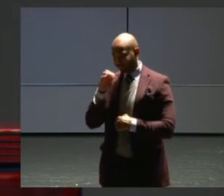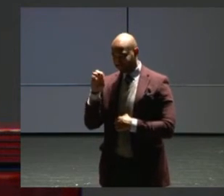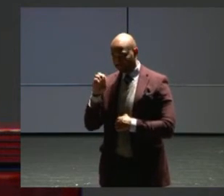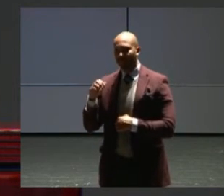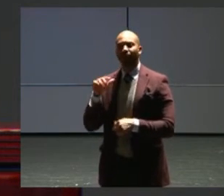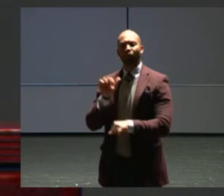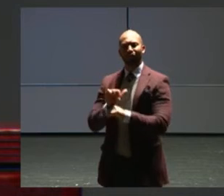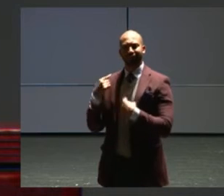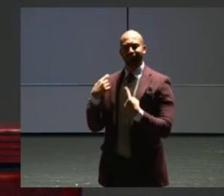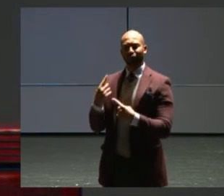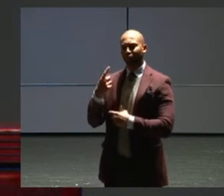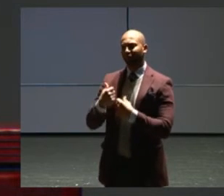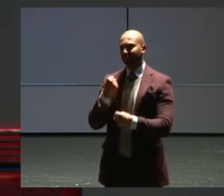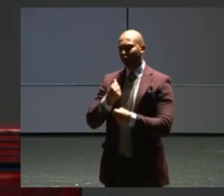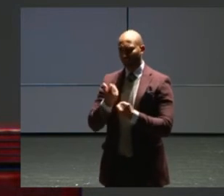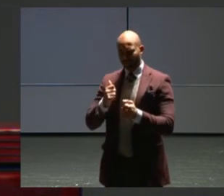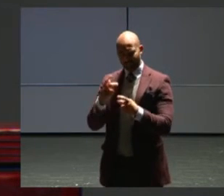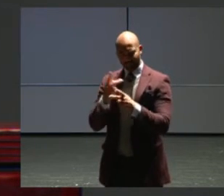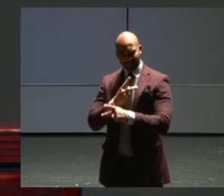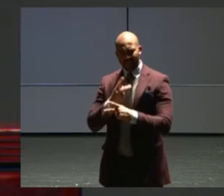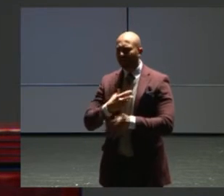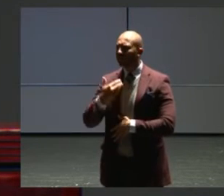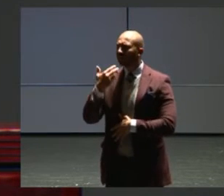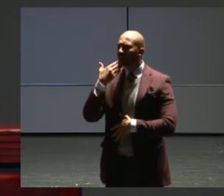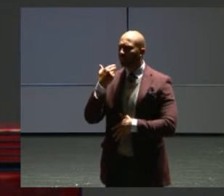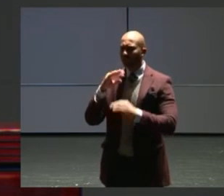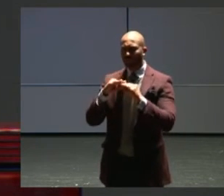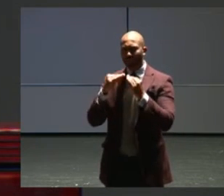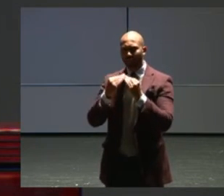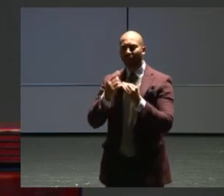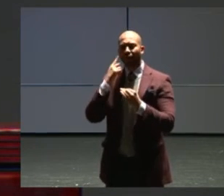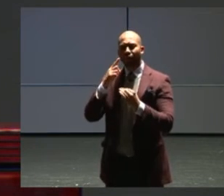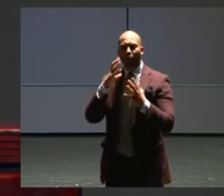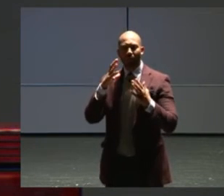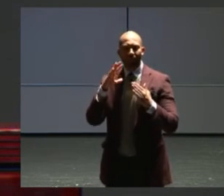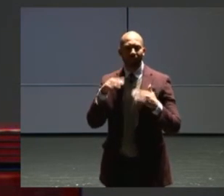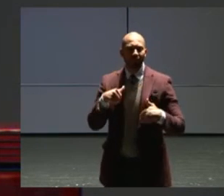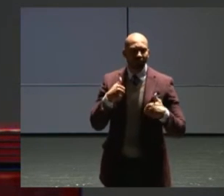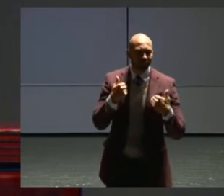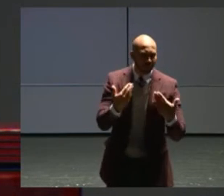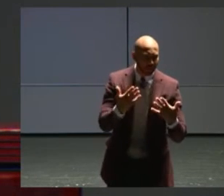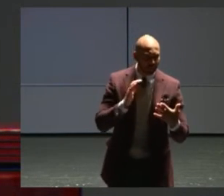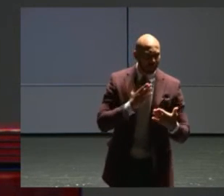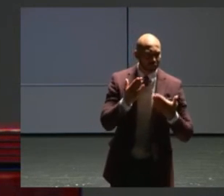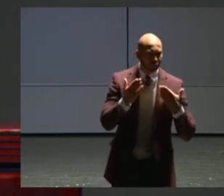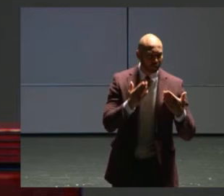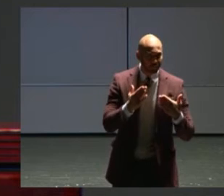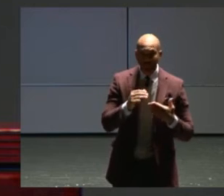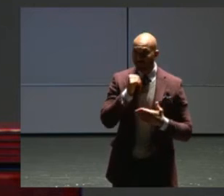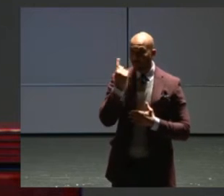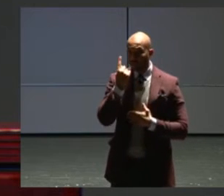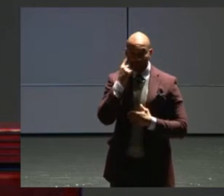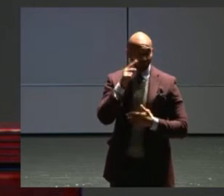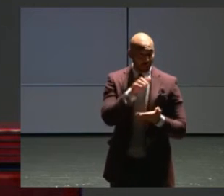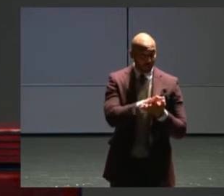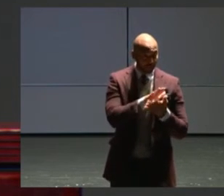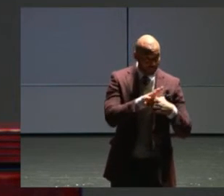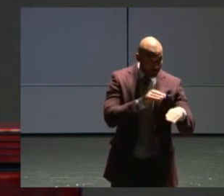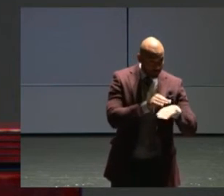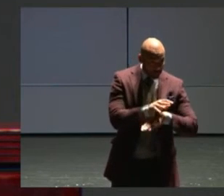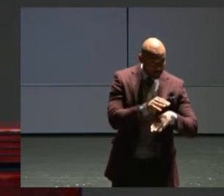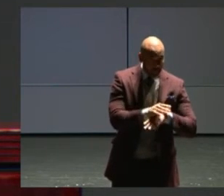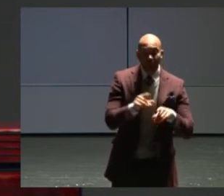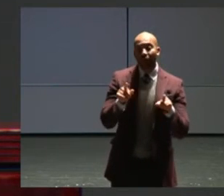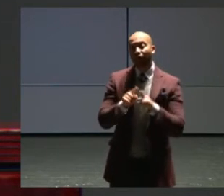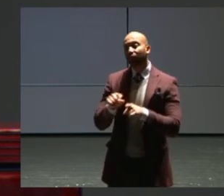year to determine what's the best organization for the delivery of our services, including both the academic advising as well